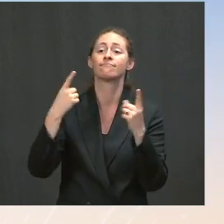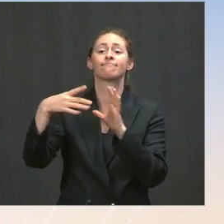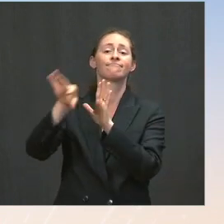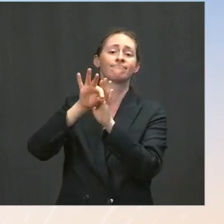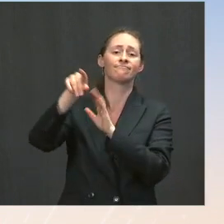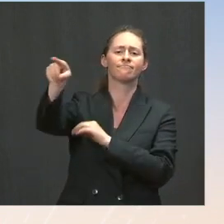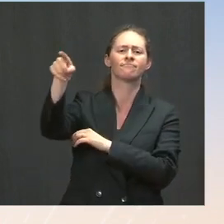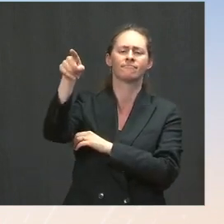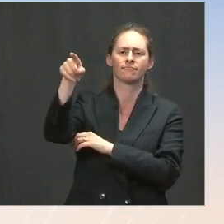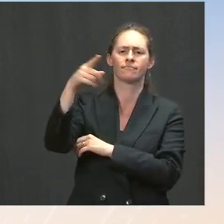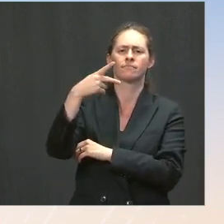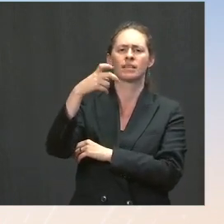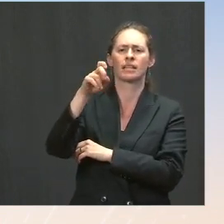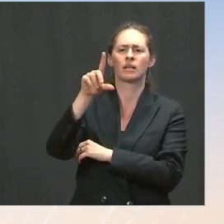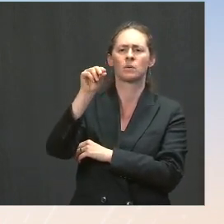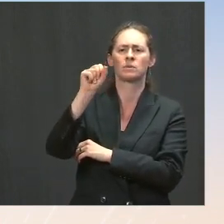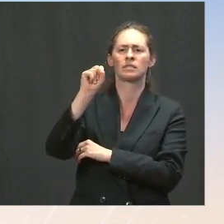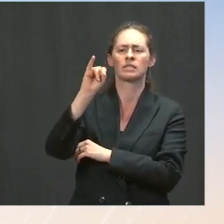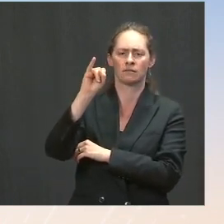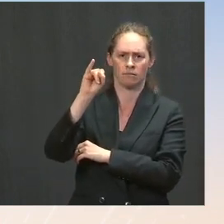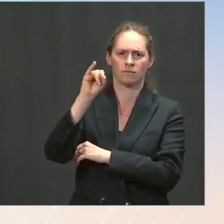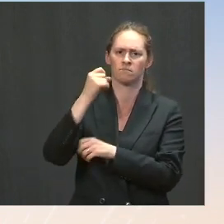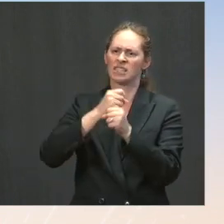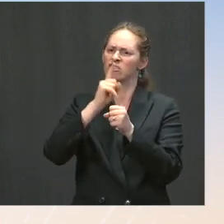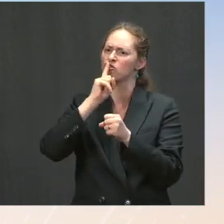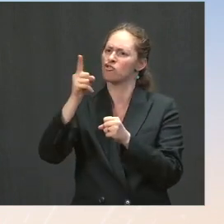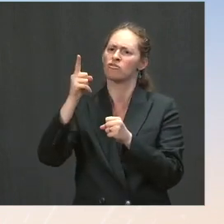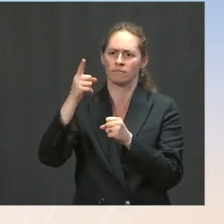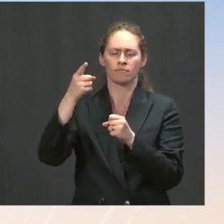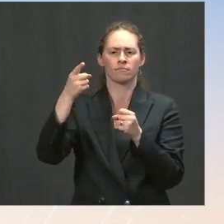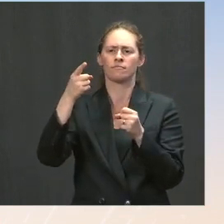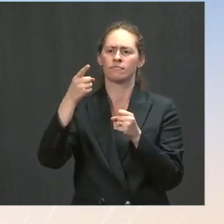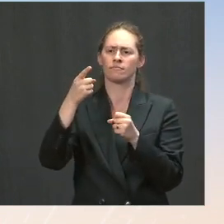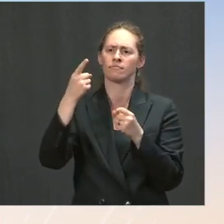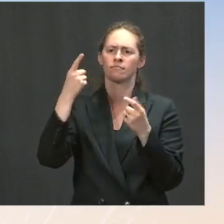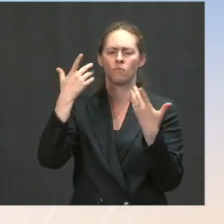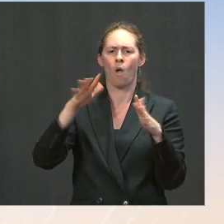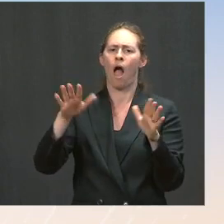of what happened on January 6th so that we can prevent it from ever happening again. Thank you.